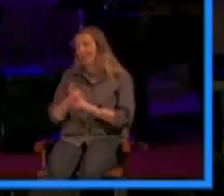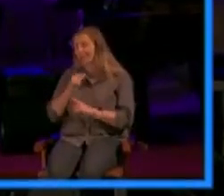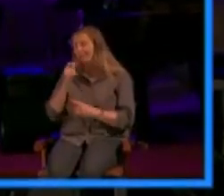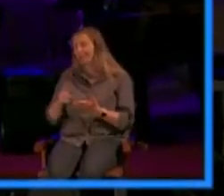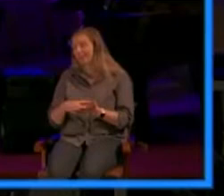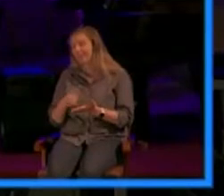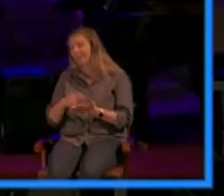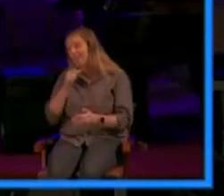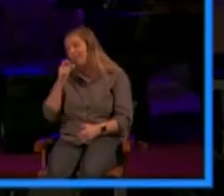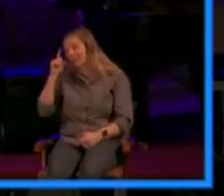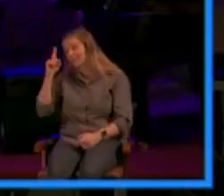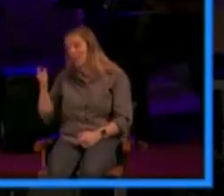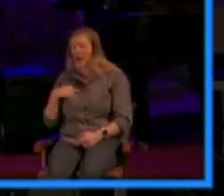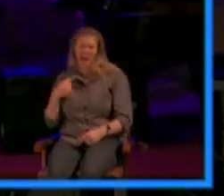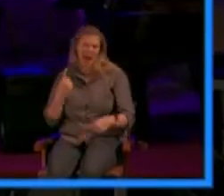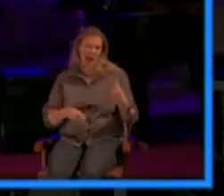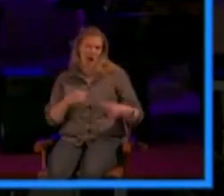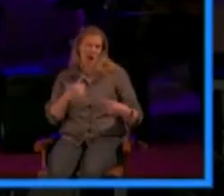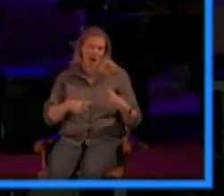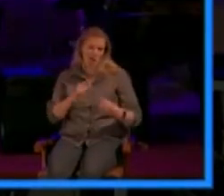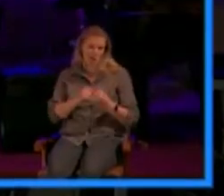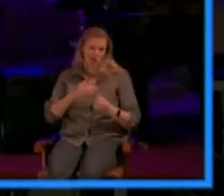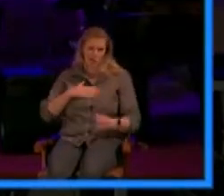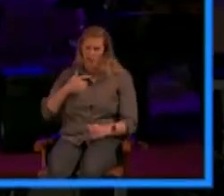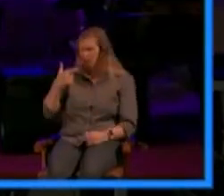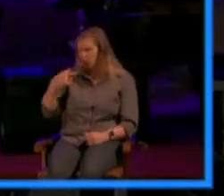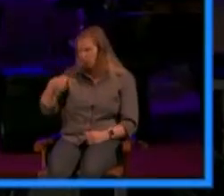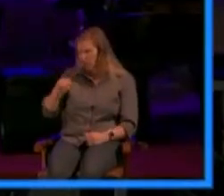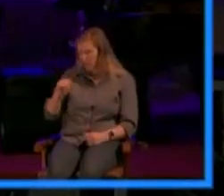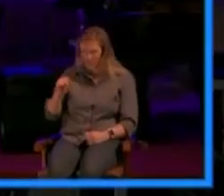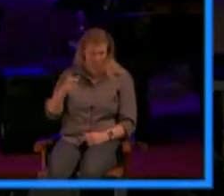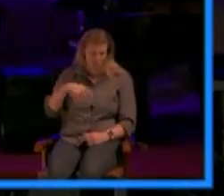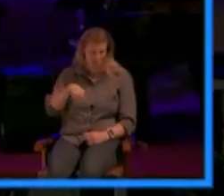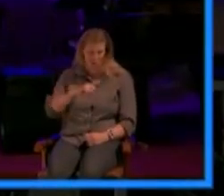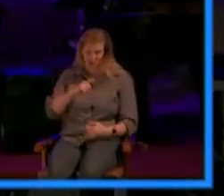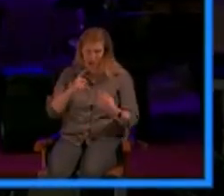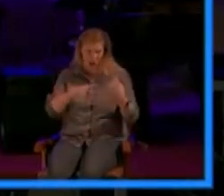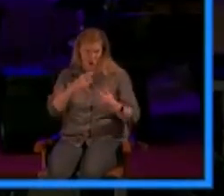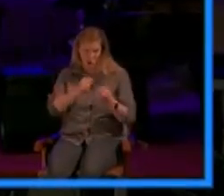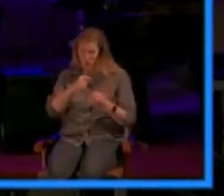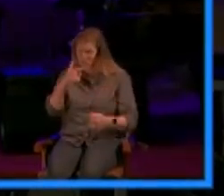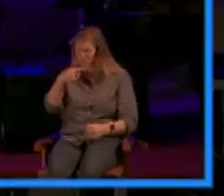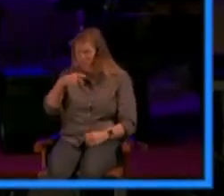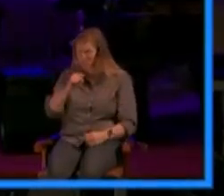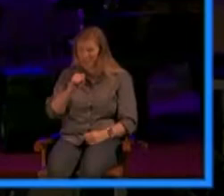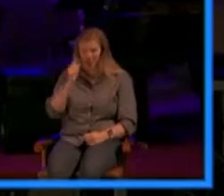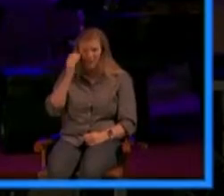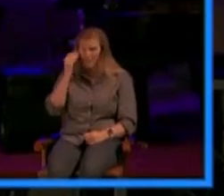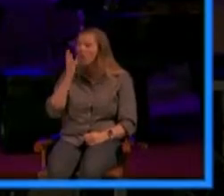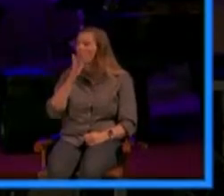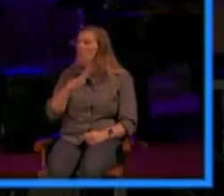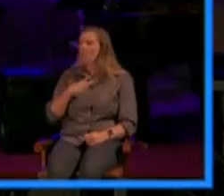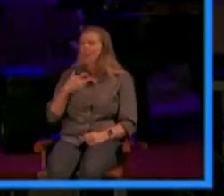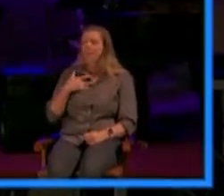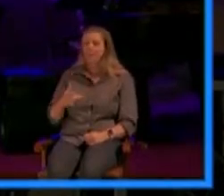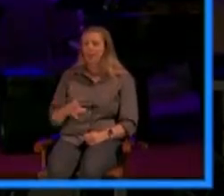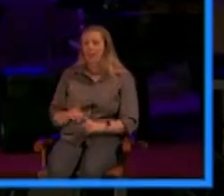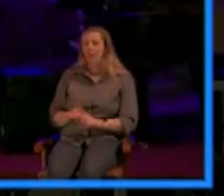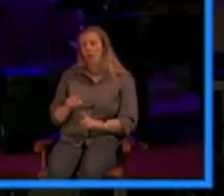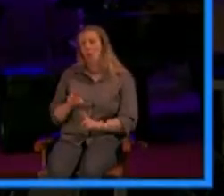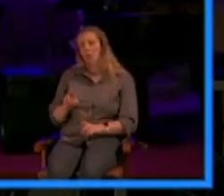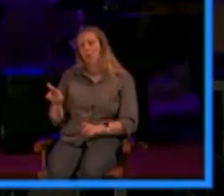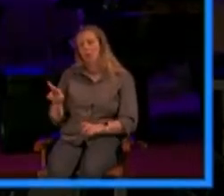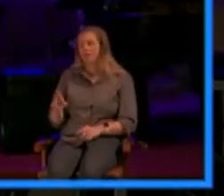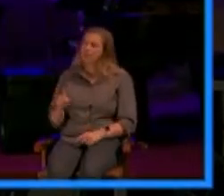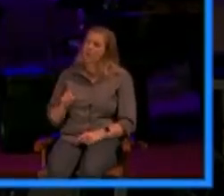with my GPS. Do y'all have discussions with your GPS lady like I do? I travel this state, and sometimes we just have to have a little